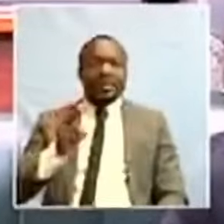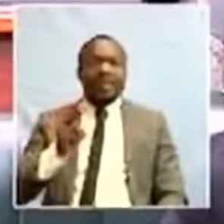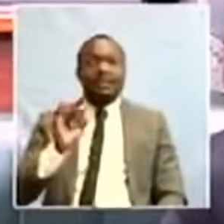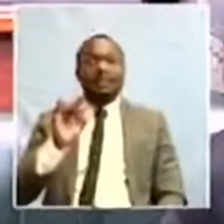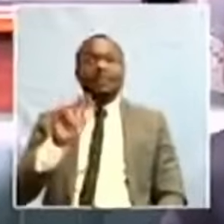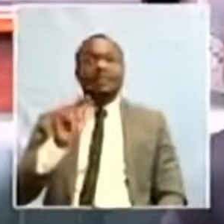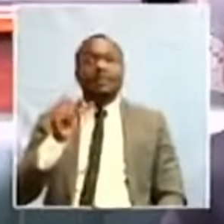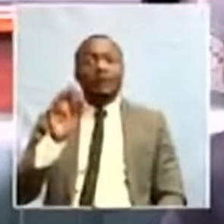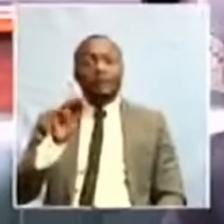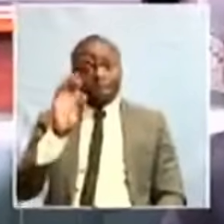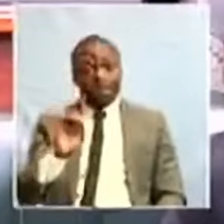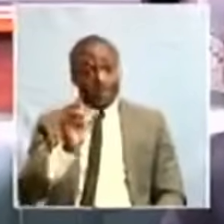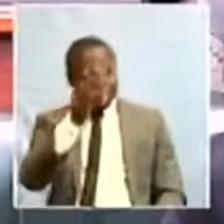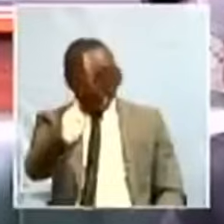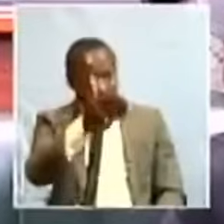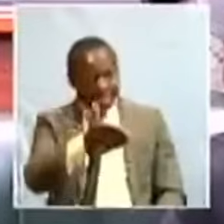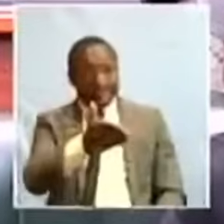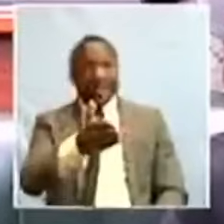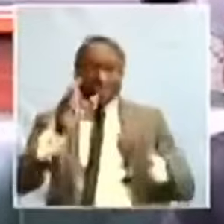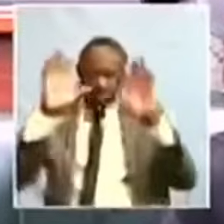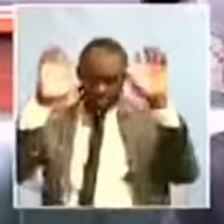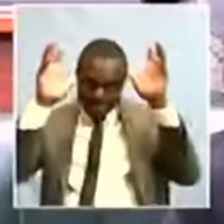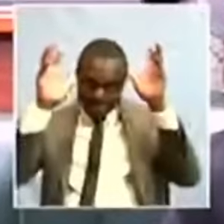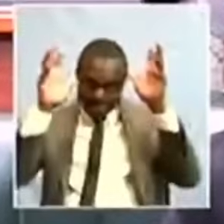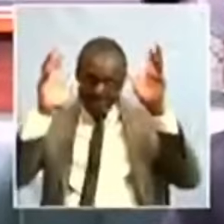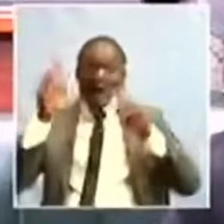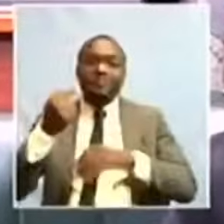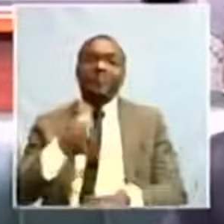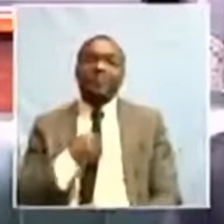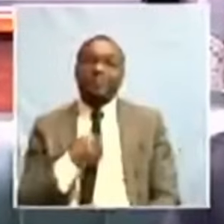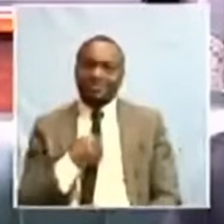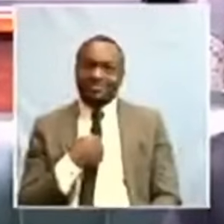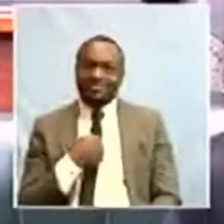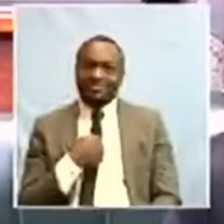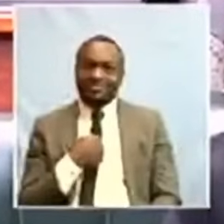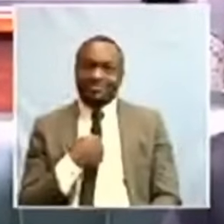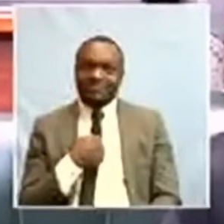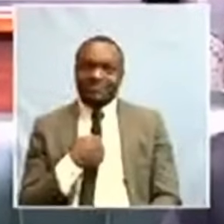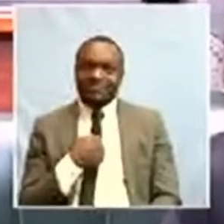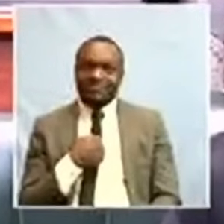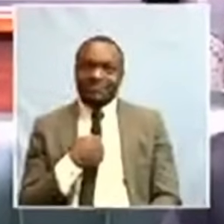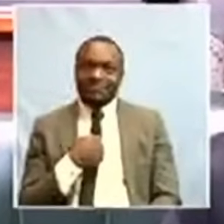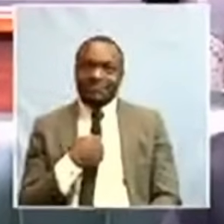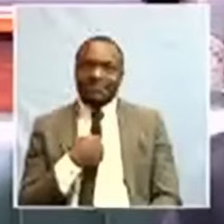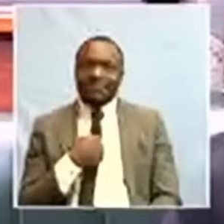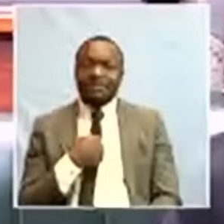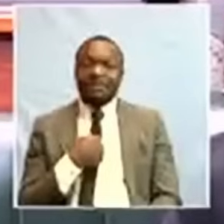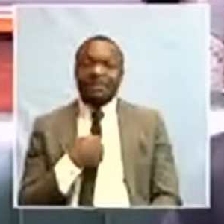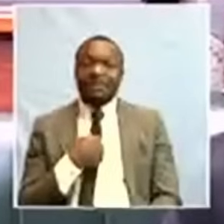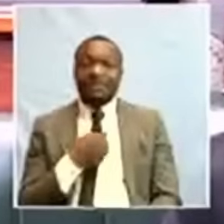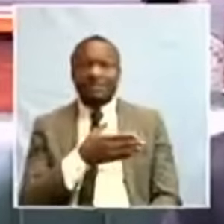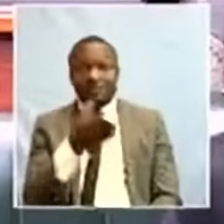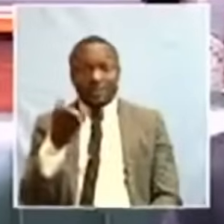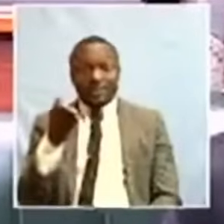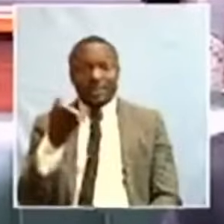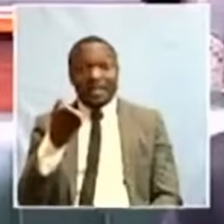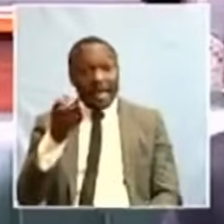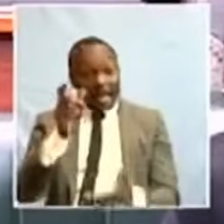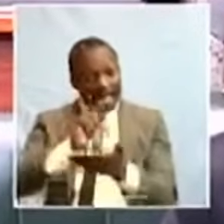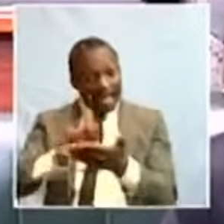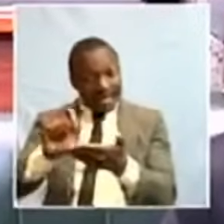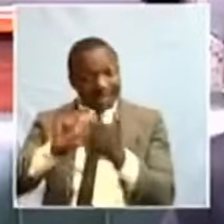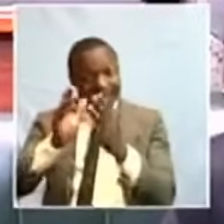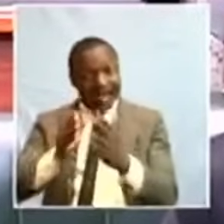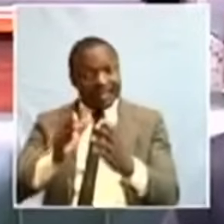there, for indeed congratulating me for being an author, for producing a